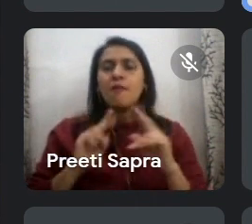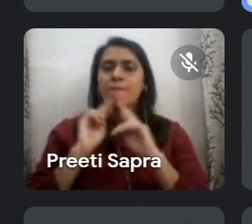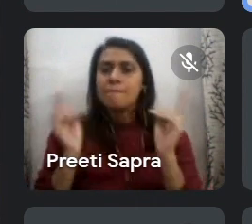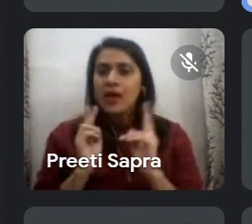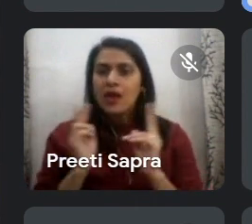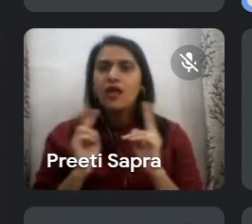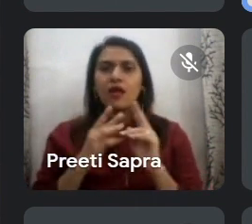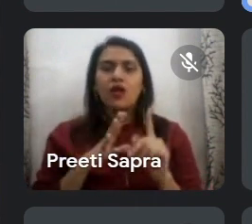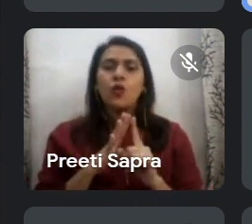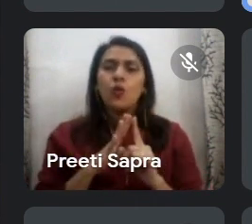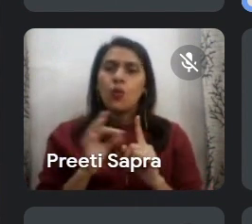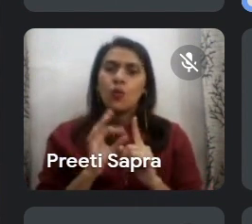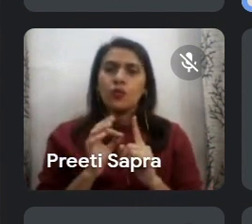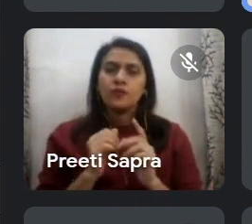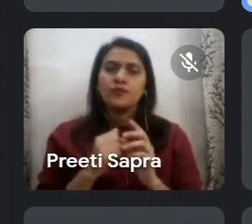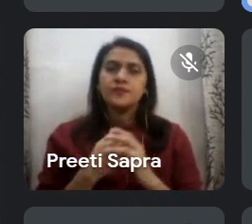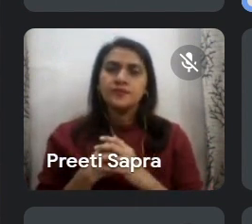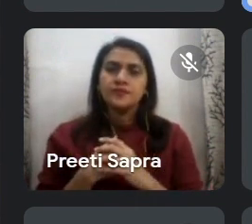there.